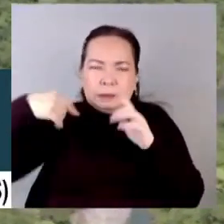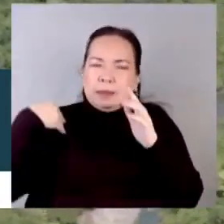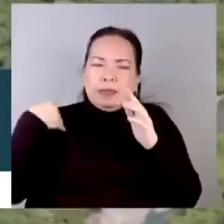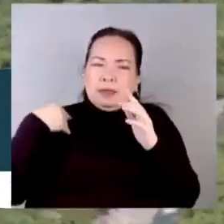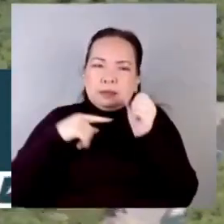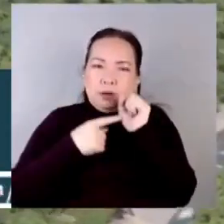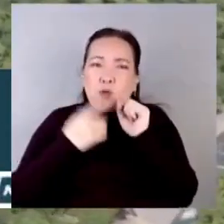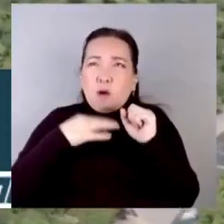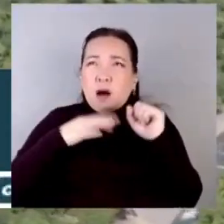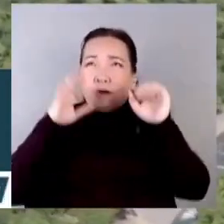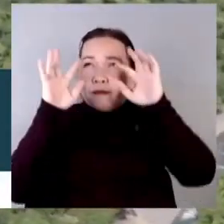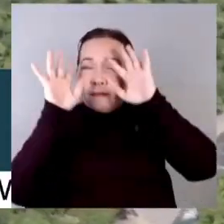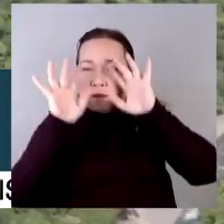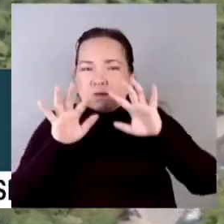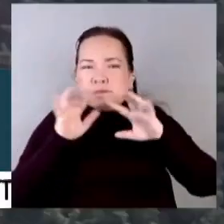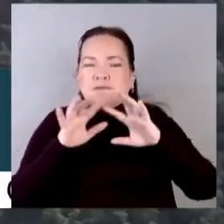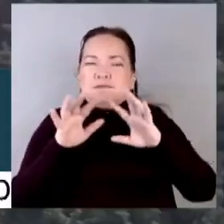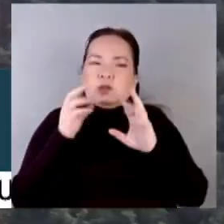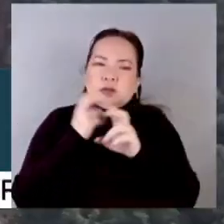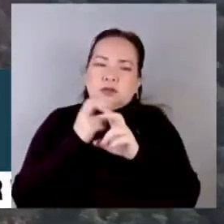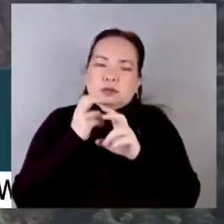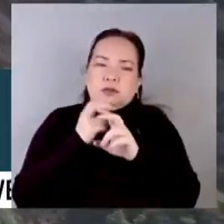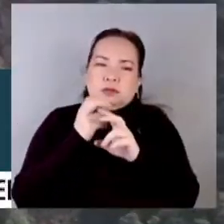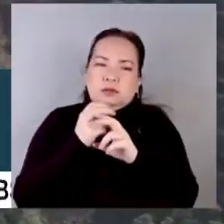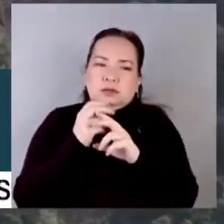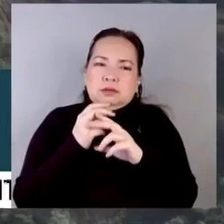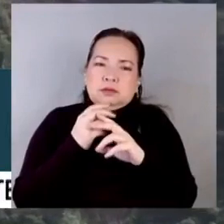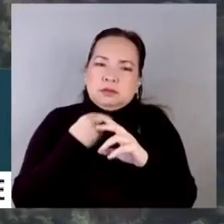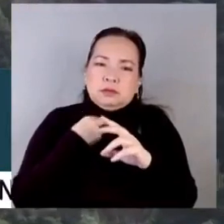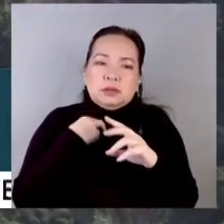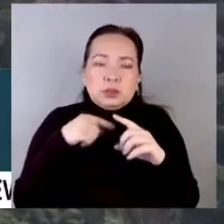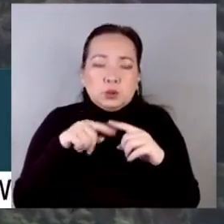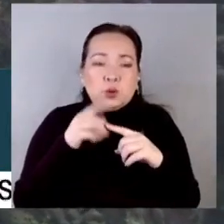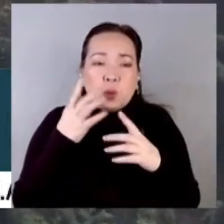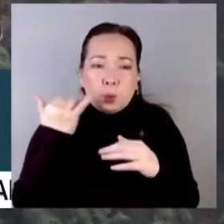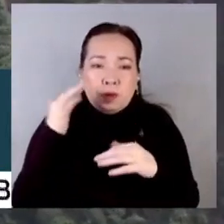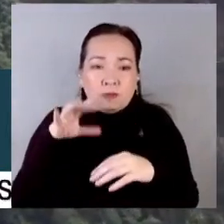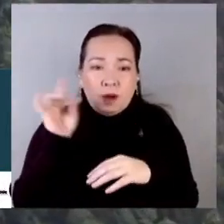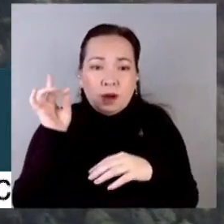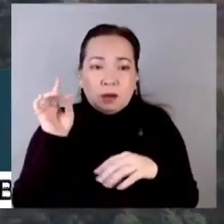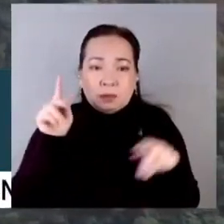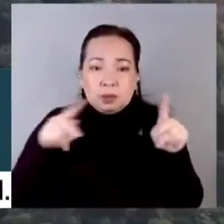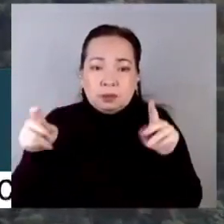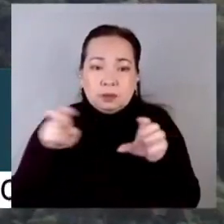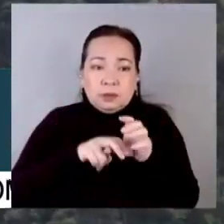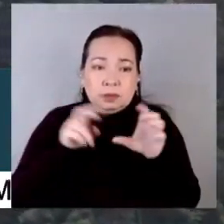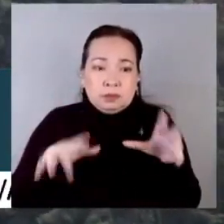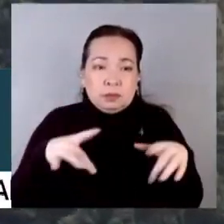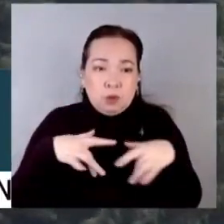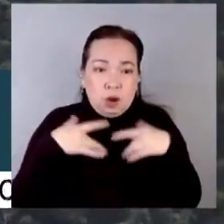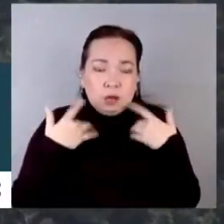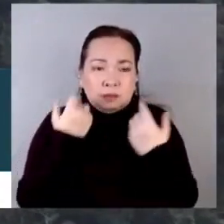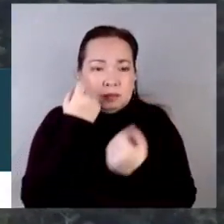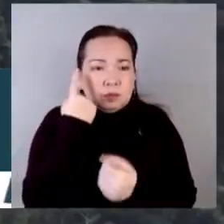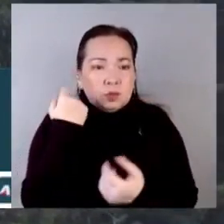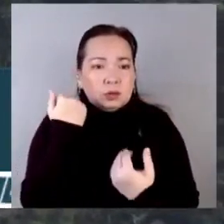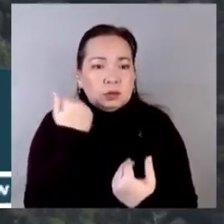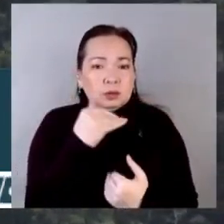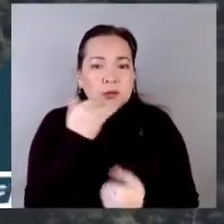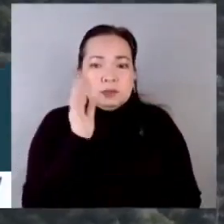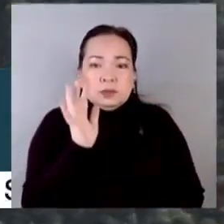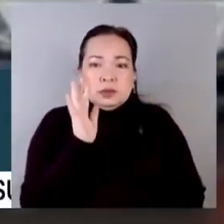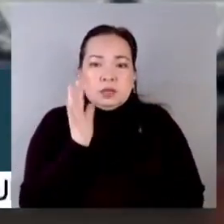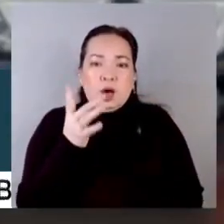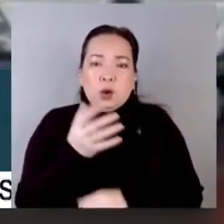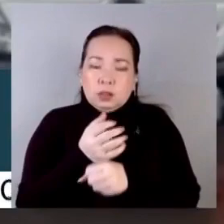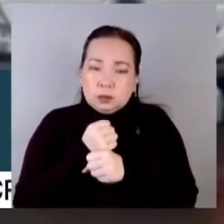The EDC is still hoping that they would be able to find the passengers alive but also understand the limitations of the rescue operation